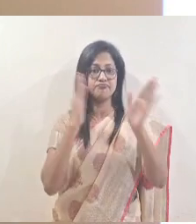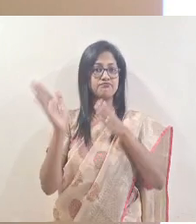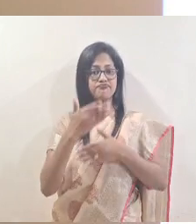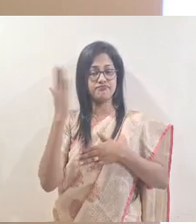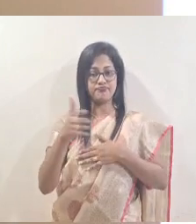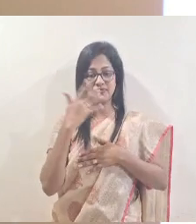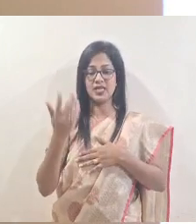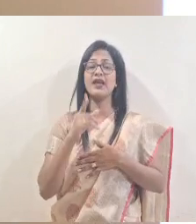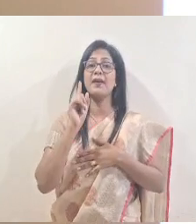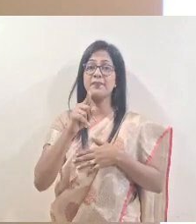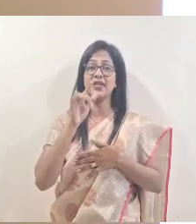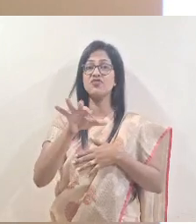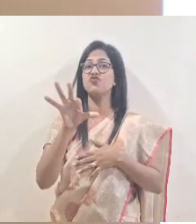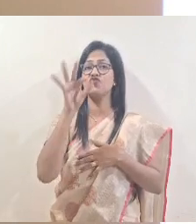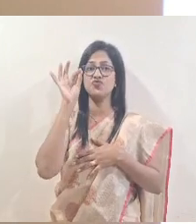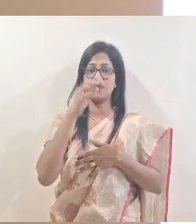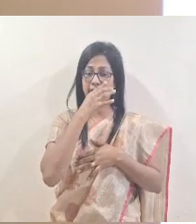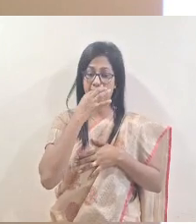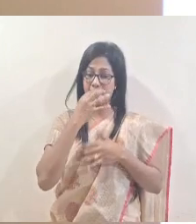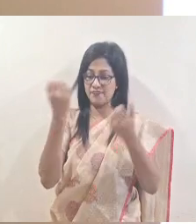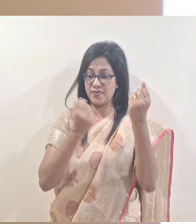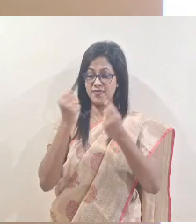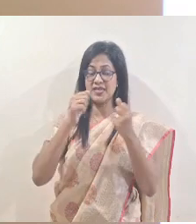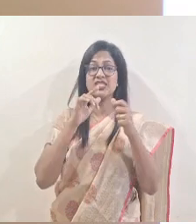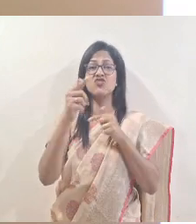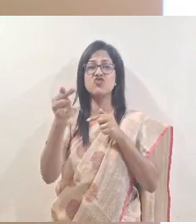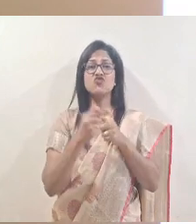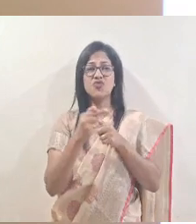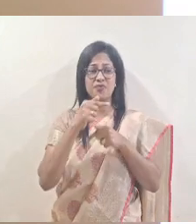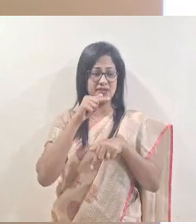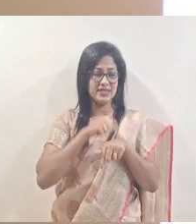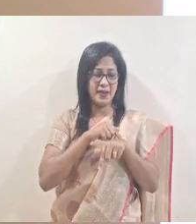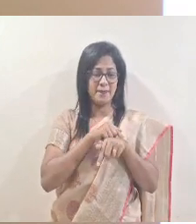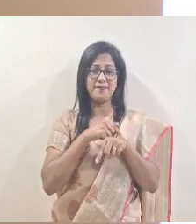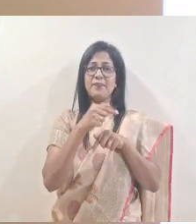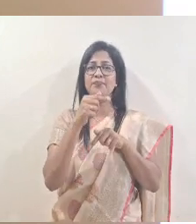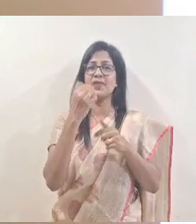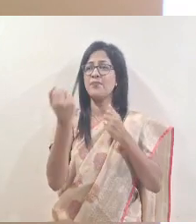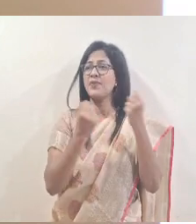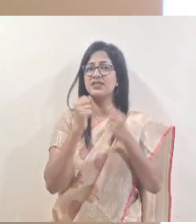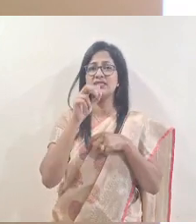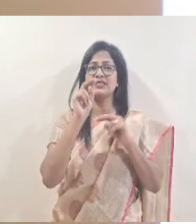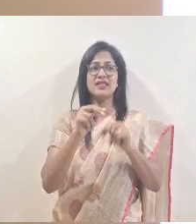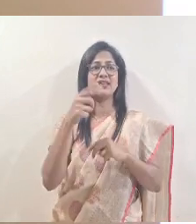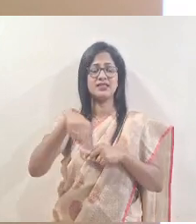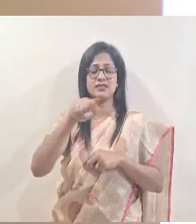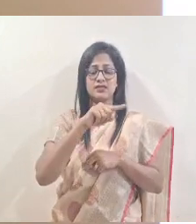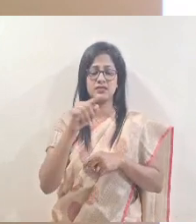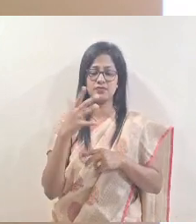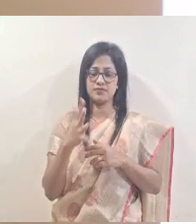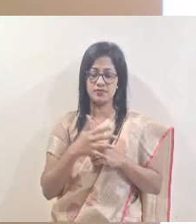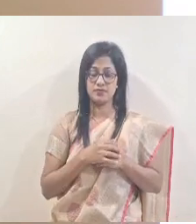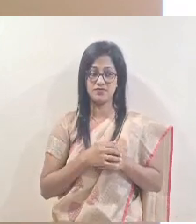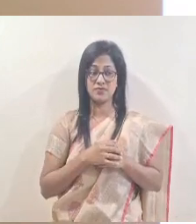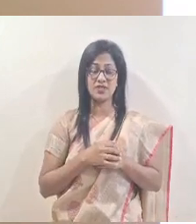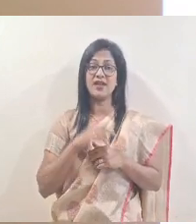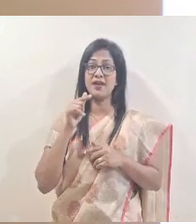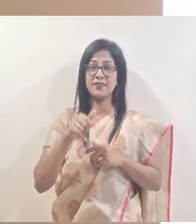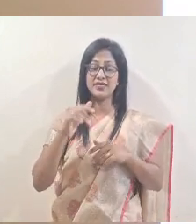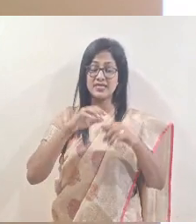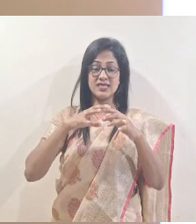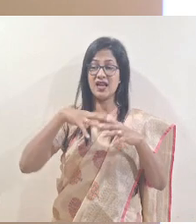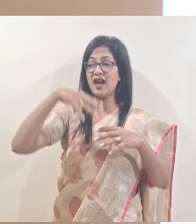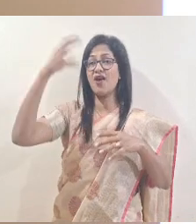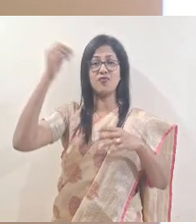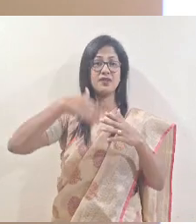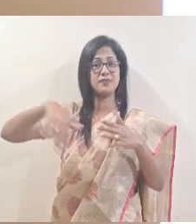like no one will be preferring like feeder service in that shortest distance. It's like now going out of